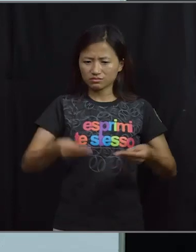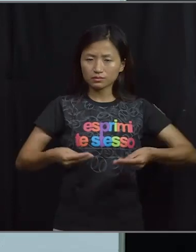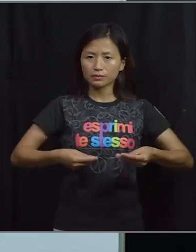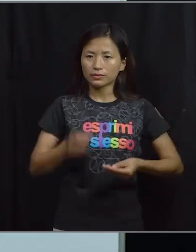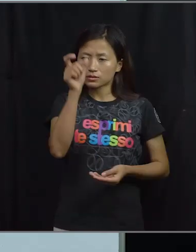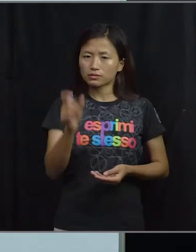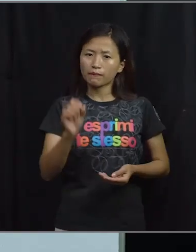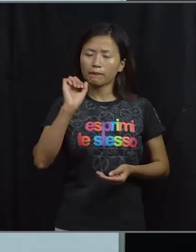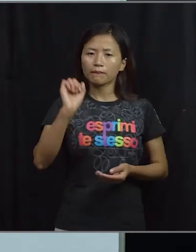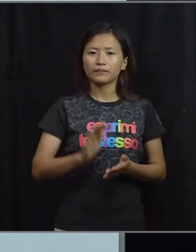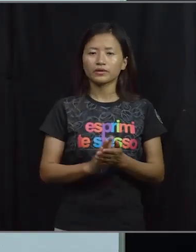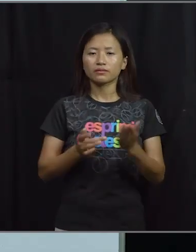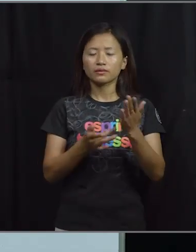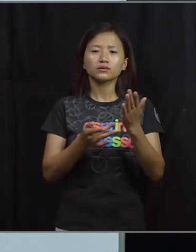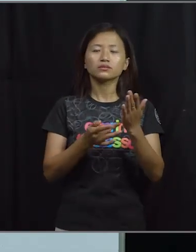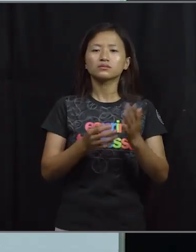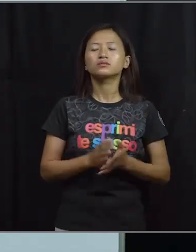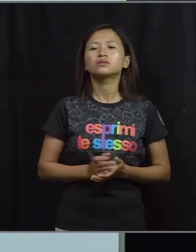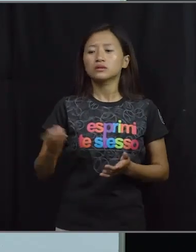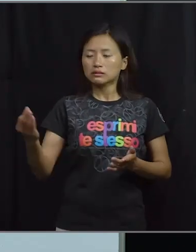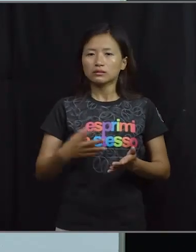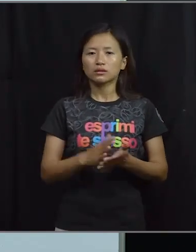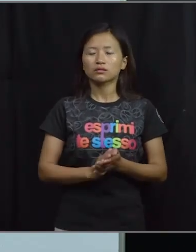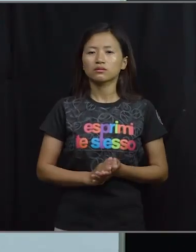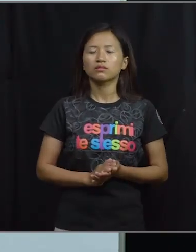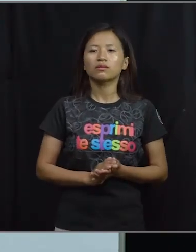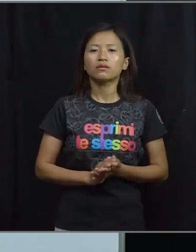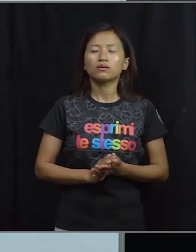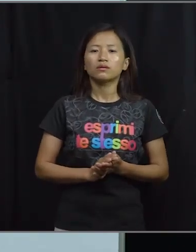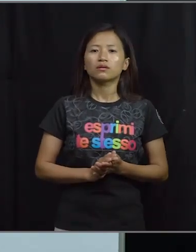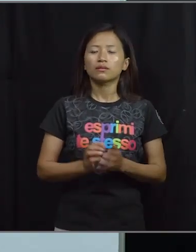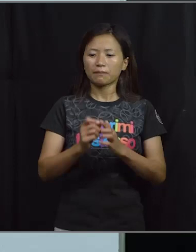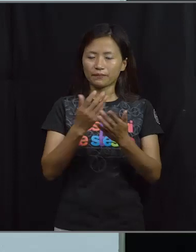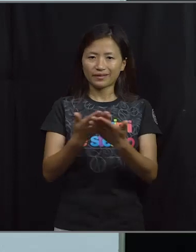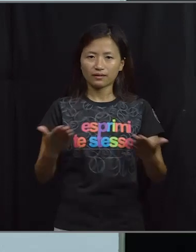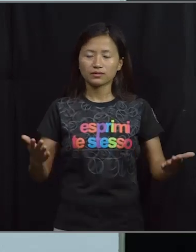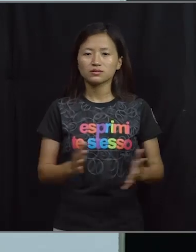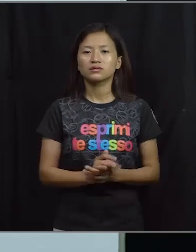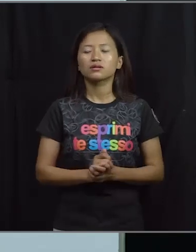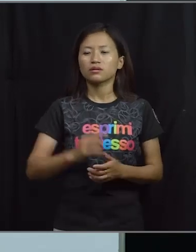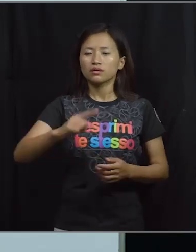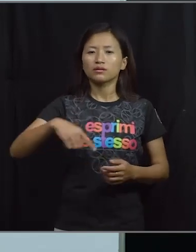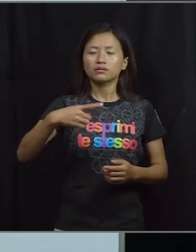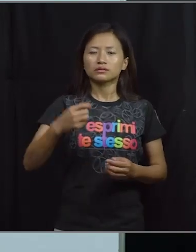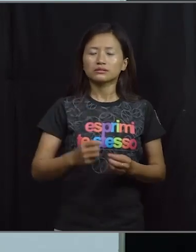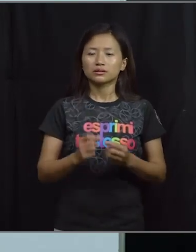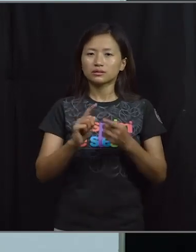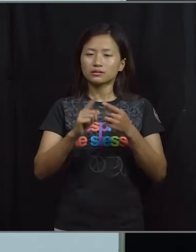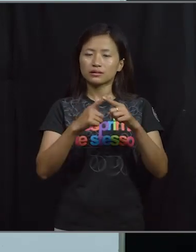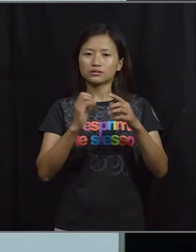with new methods of technology, come up with new products, and are always excited